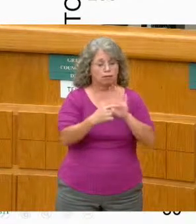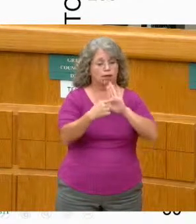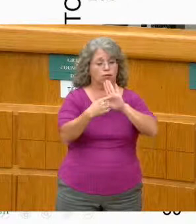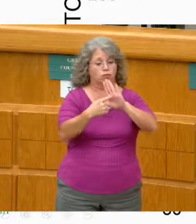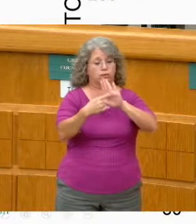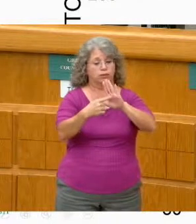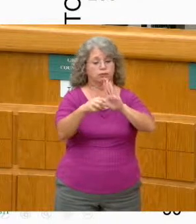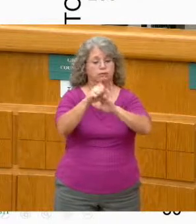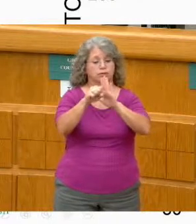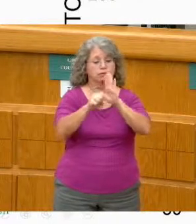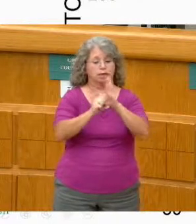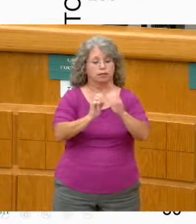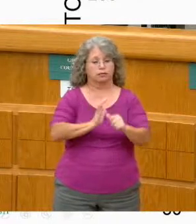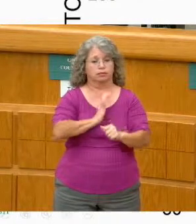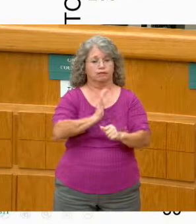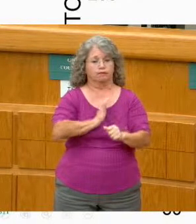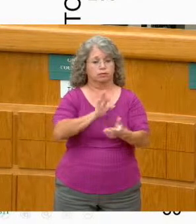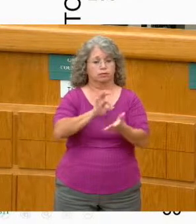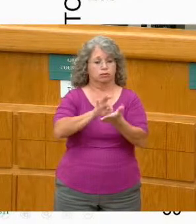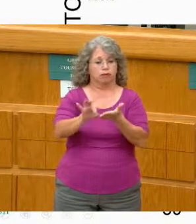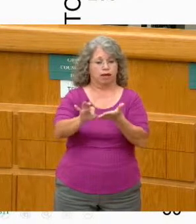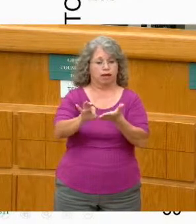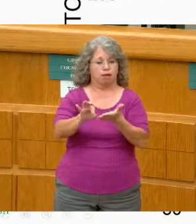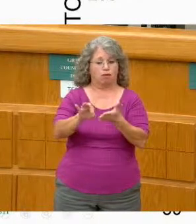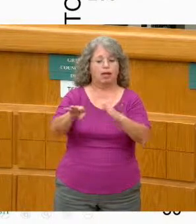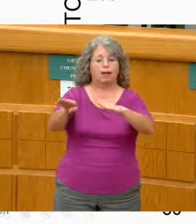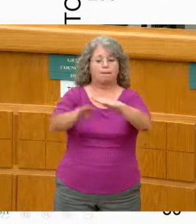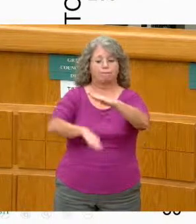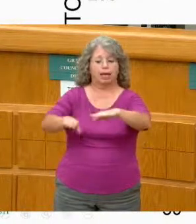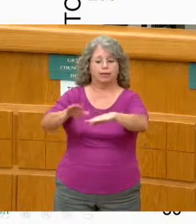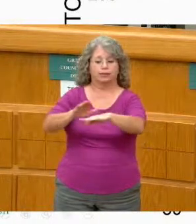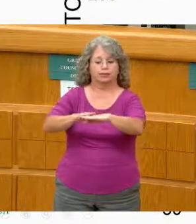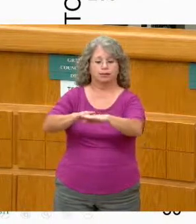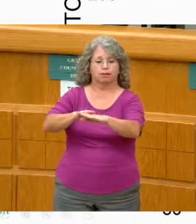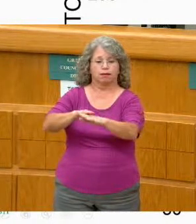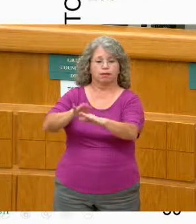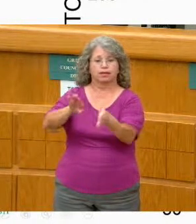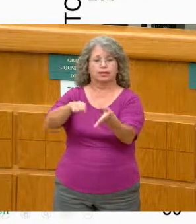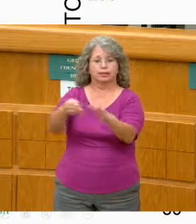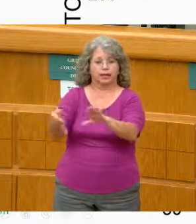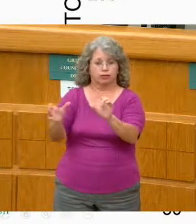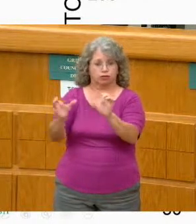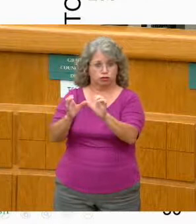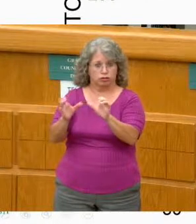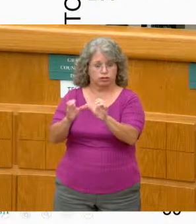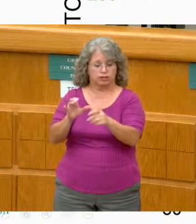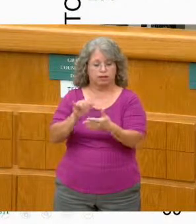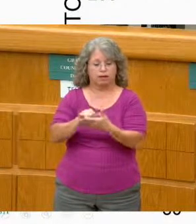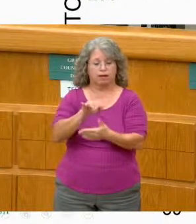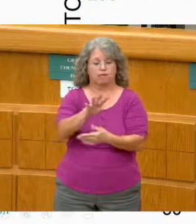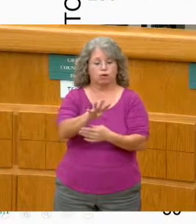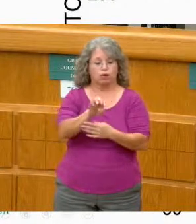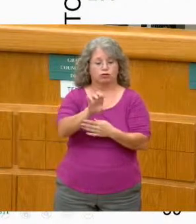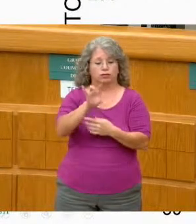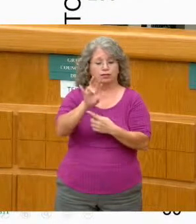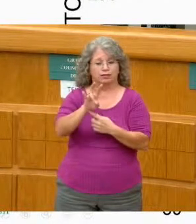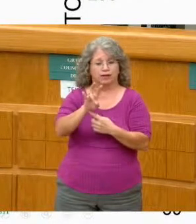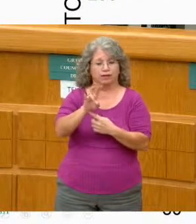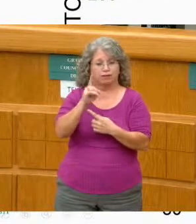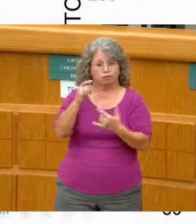red represents the state's official count. It's based on death certificates and it's for the whole coastal bend area.